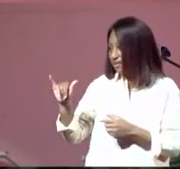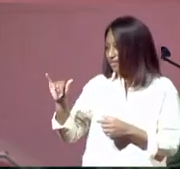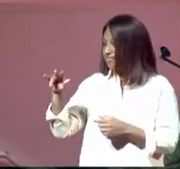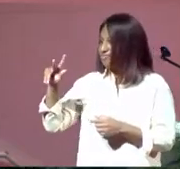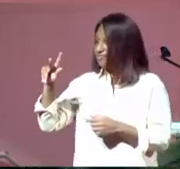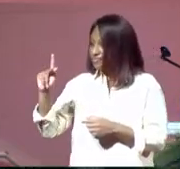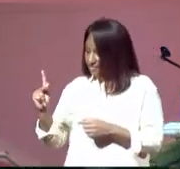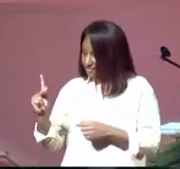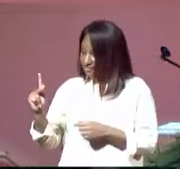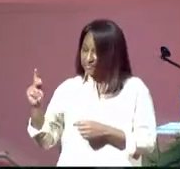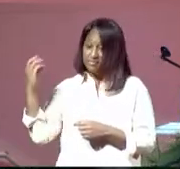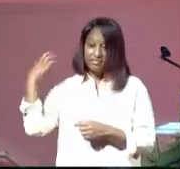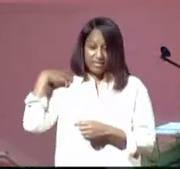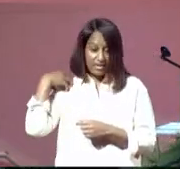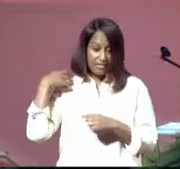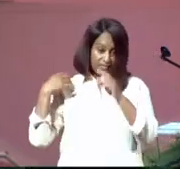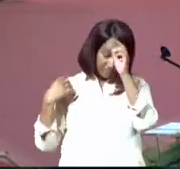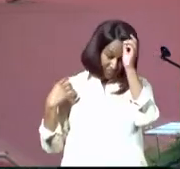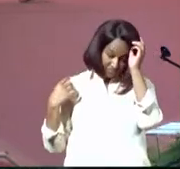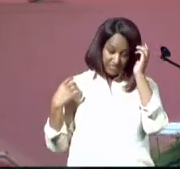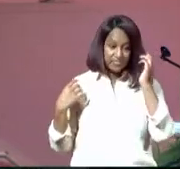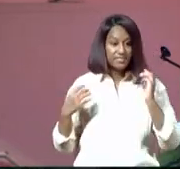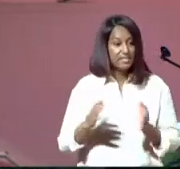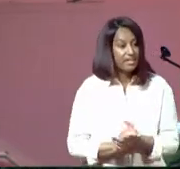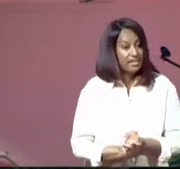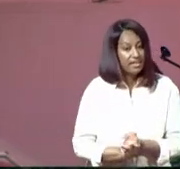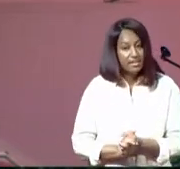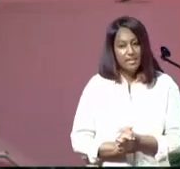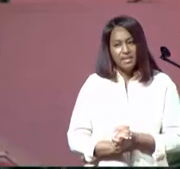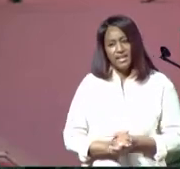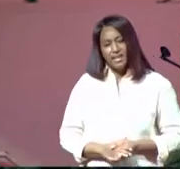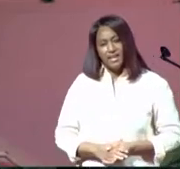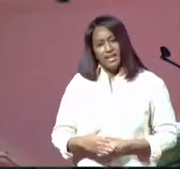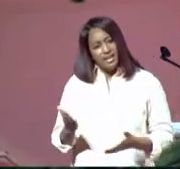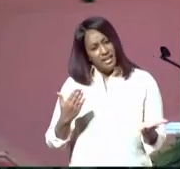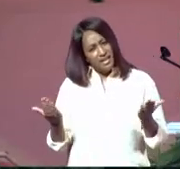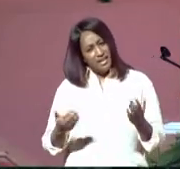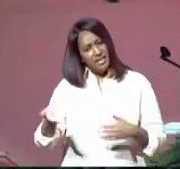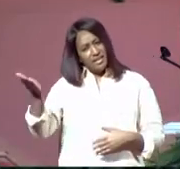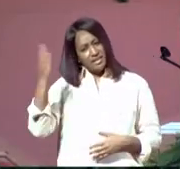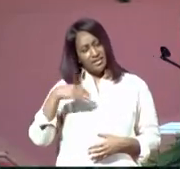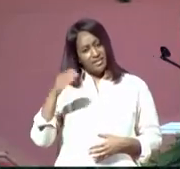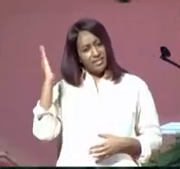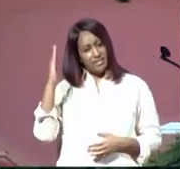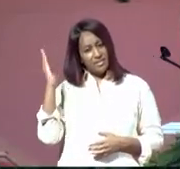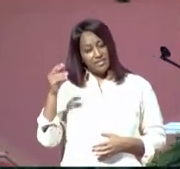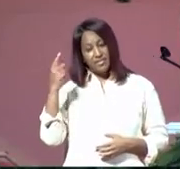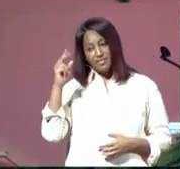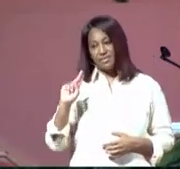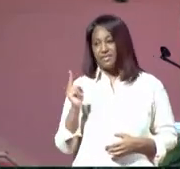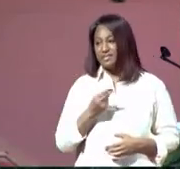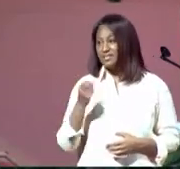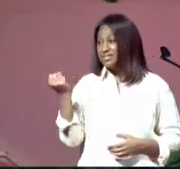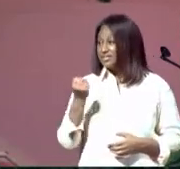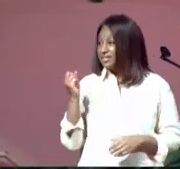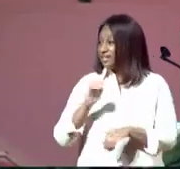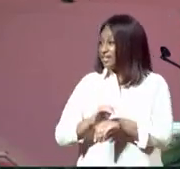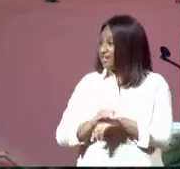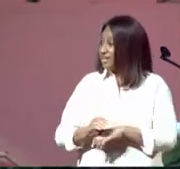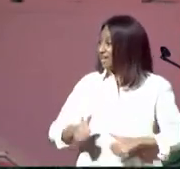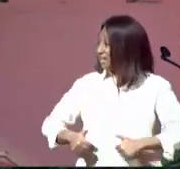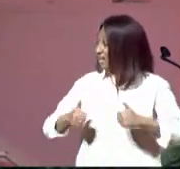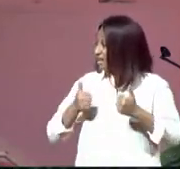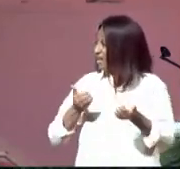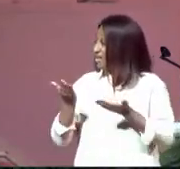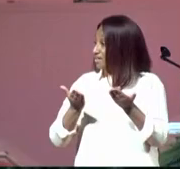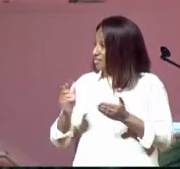Kay. And I found out he's in town. I said, man, well, come preach for our Saturday night live service. His very first time.